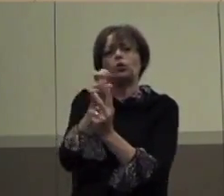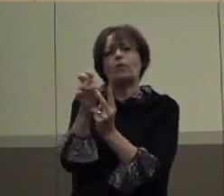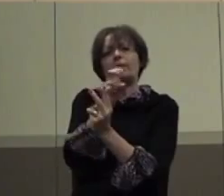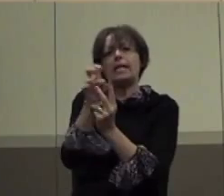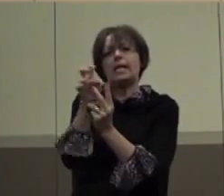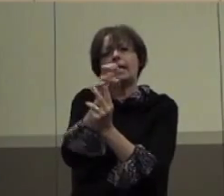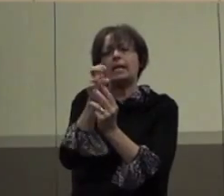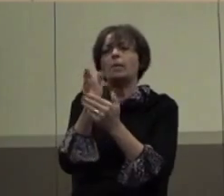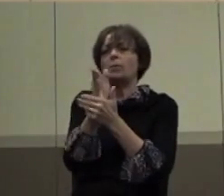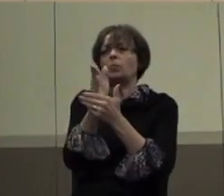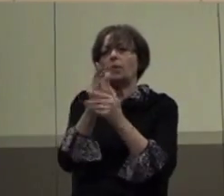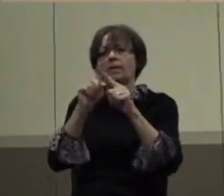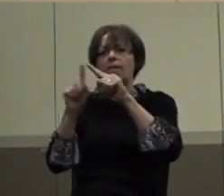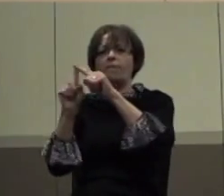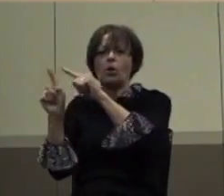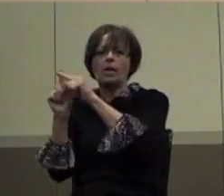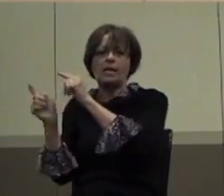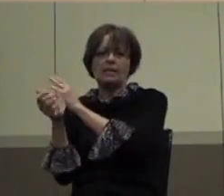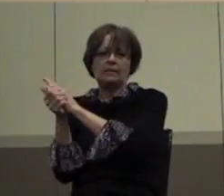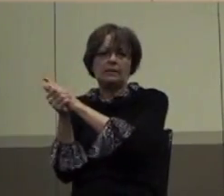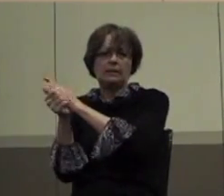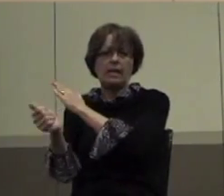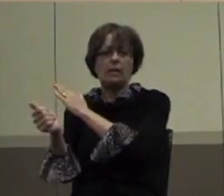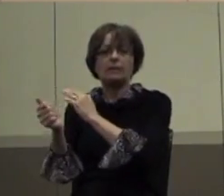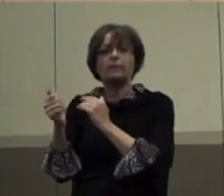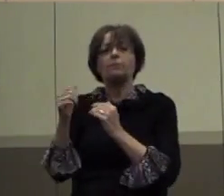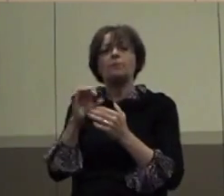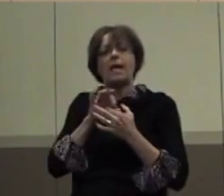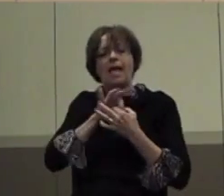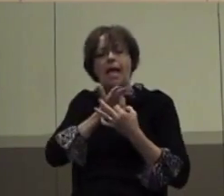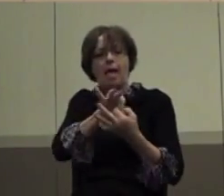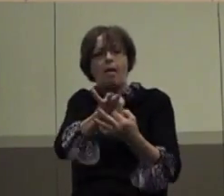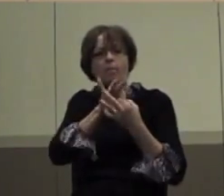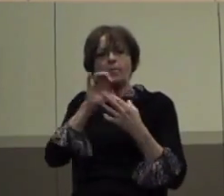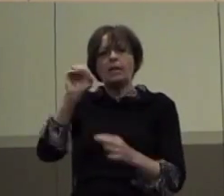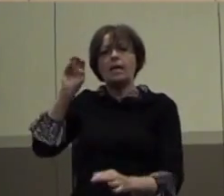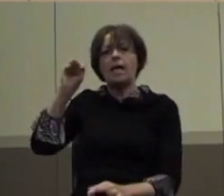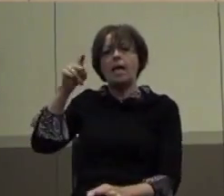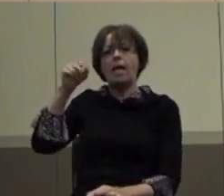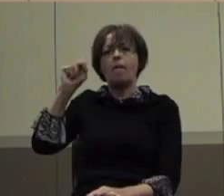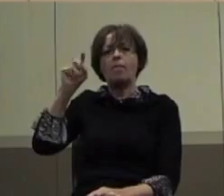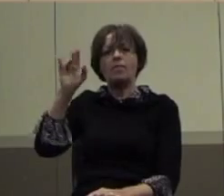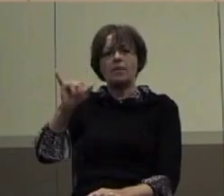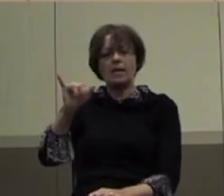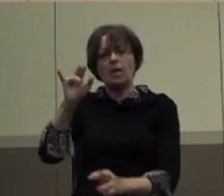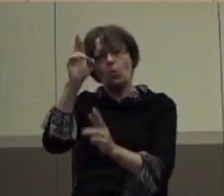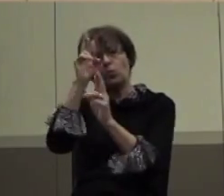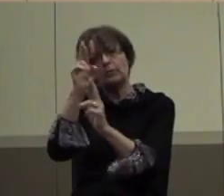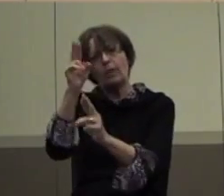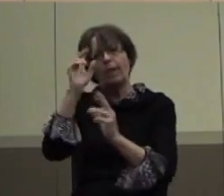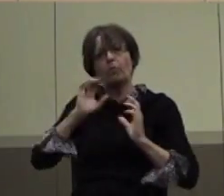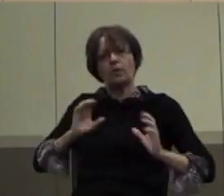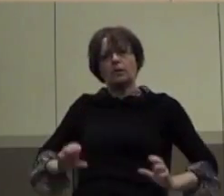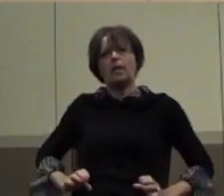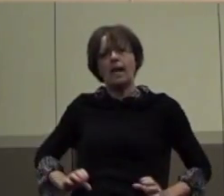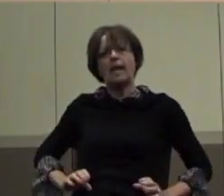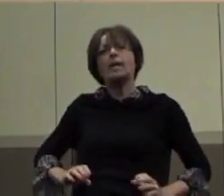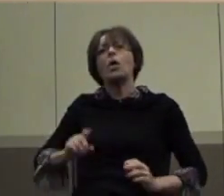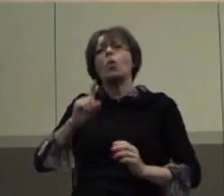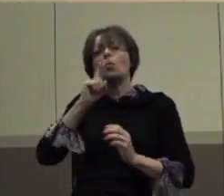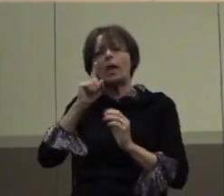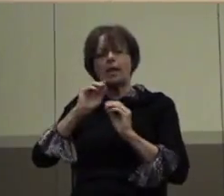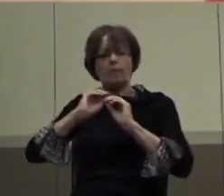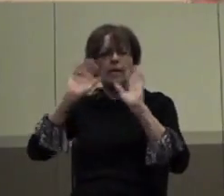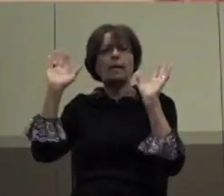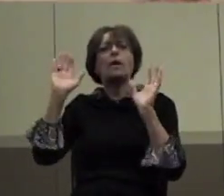various skills. And empathy, respect, respect for the client, being concrete, helping you